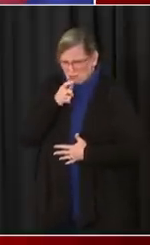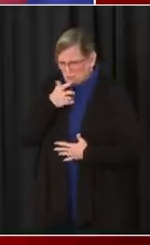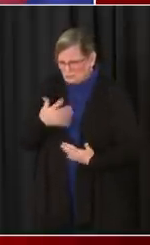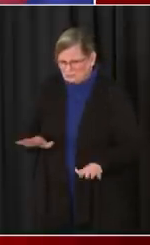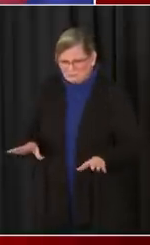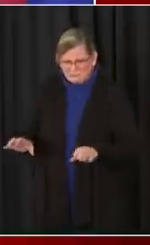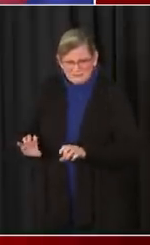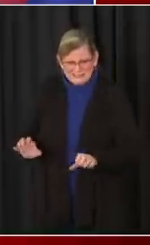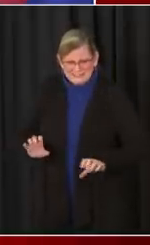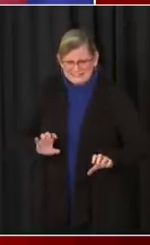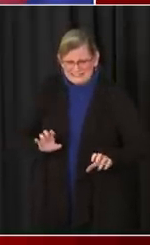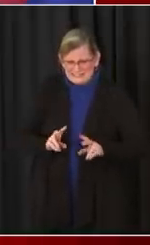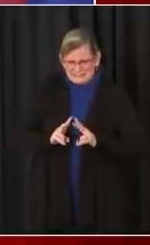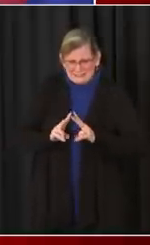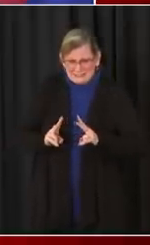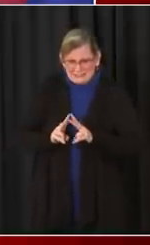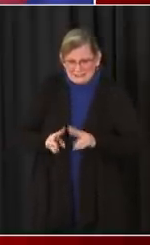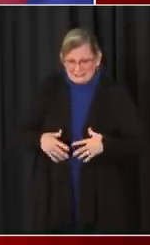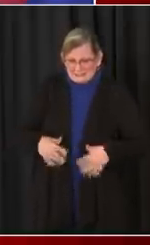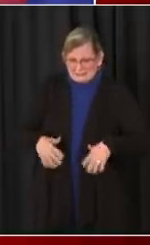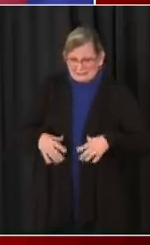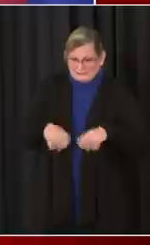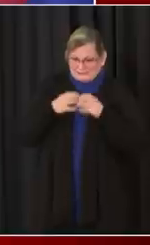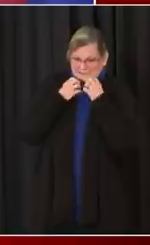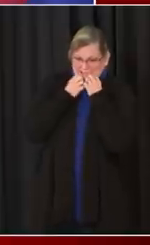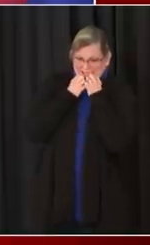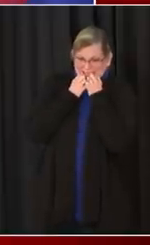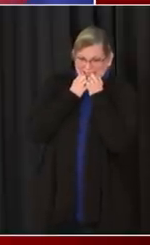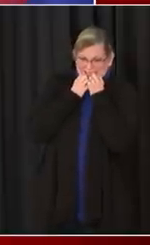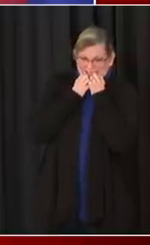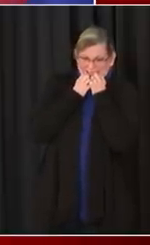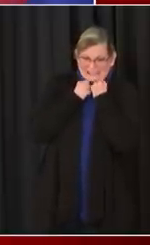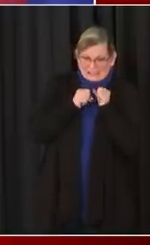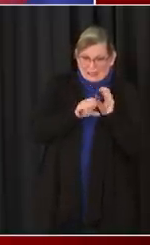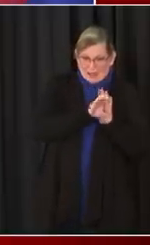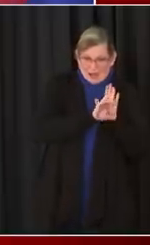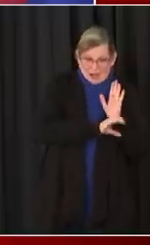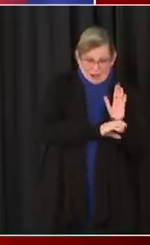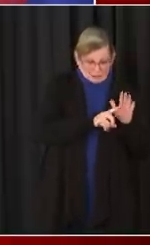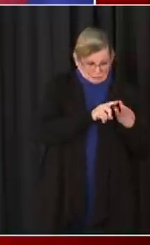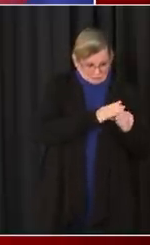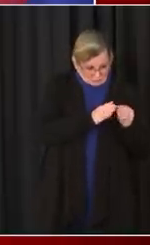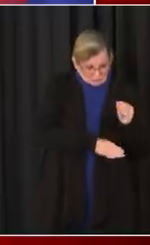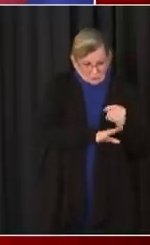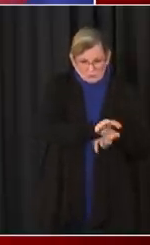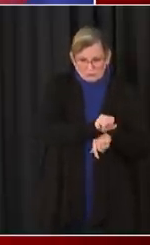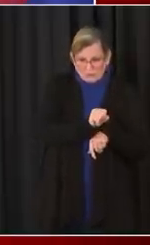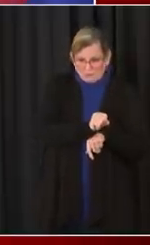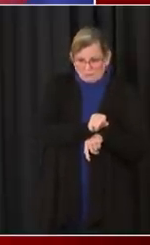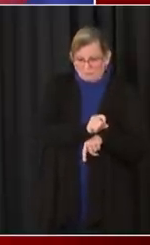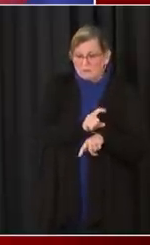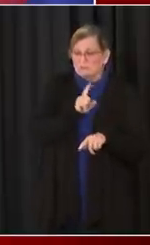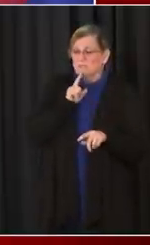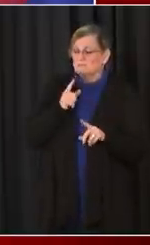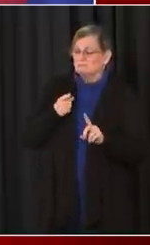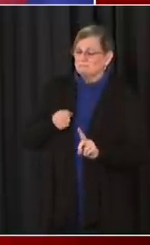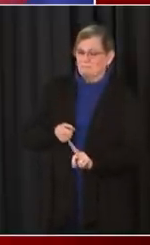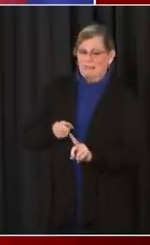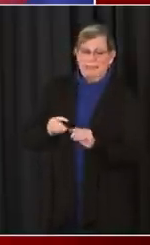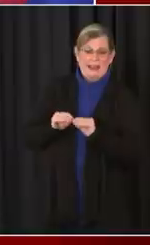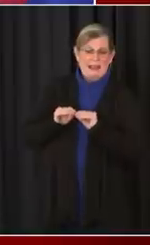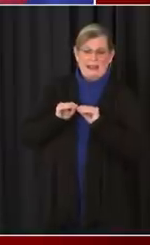were doing a very sacred constitutional requirement of their jobs. So clearly,